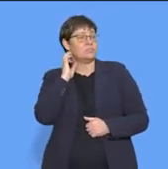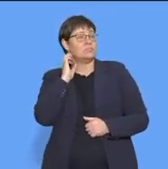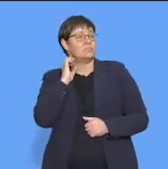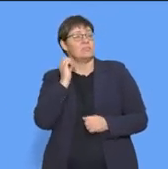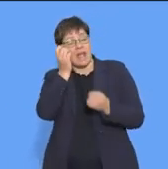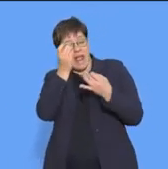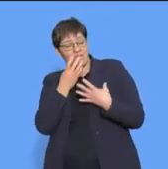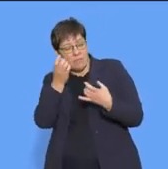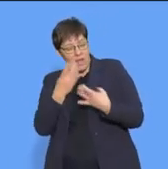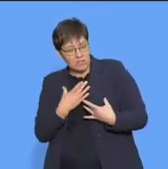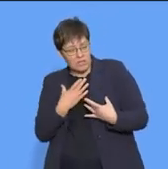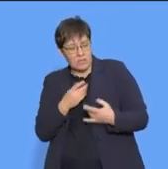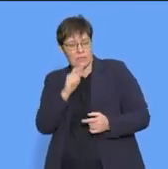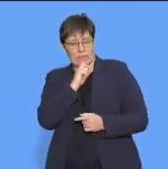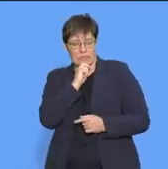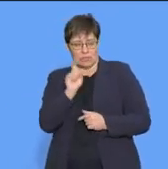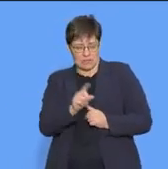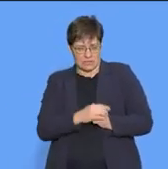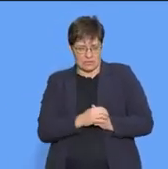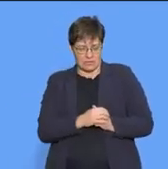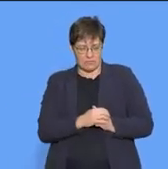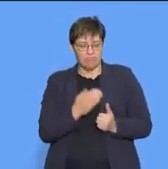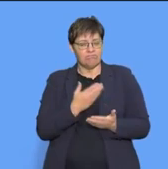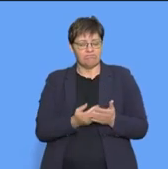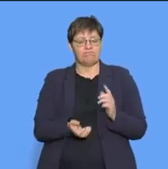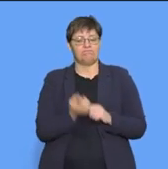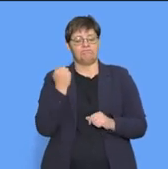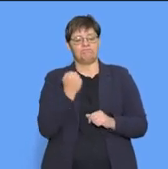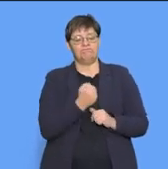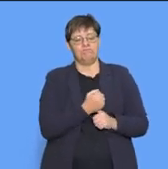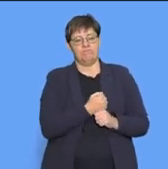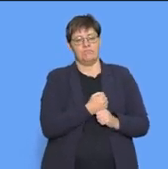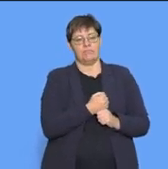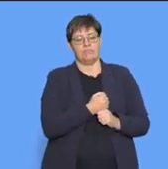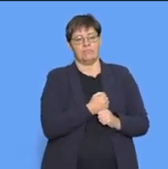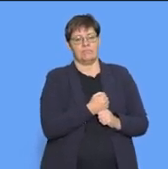bit of information will be used to find